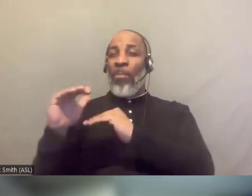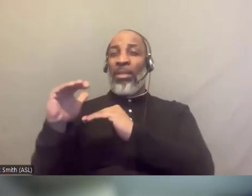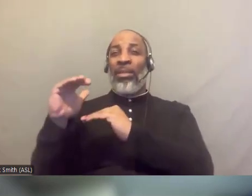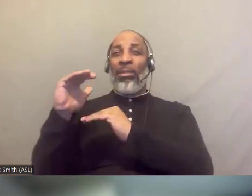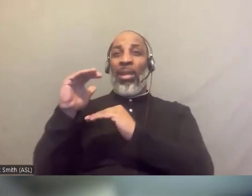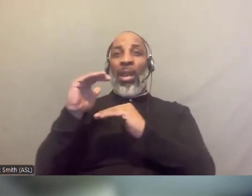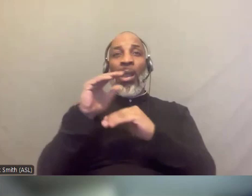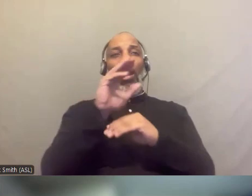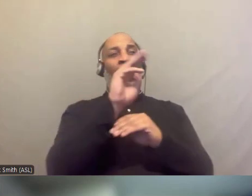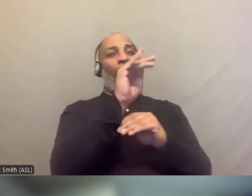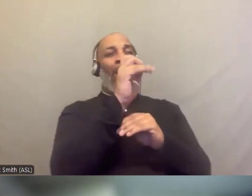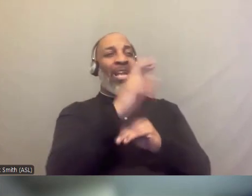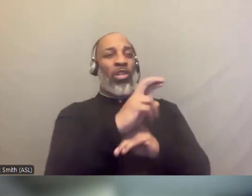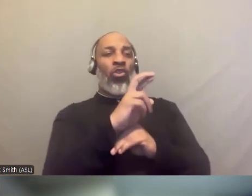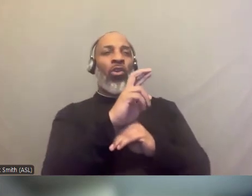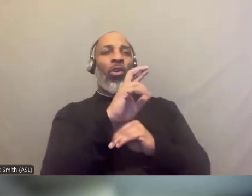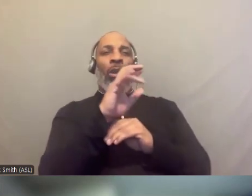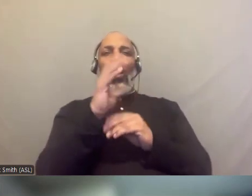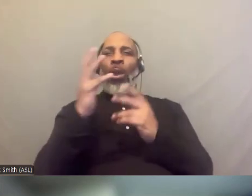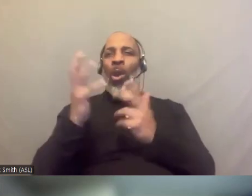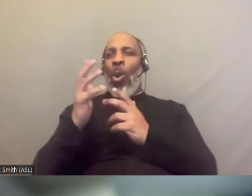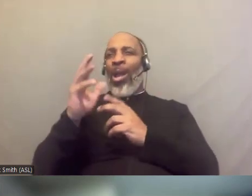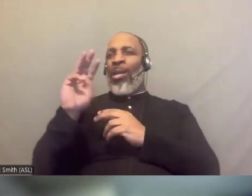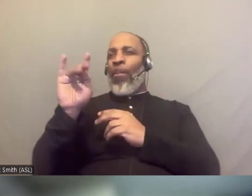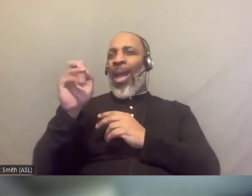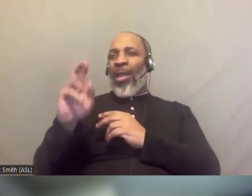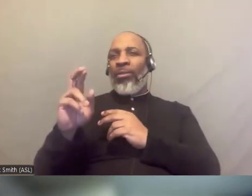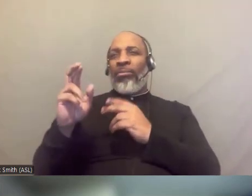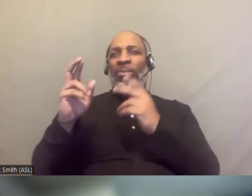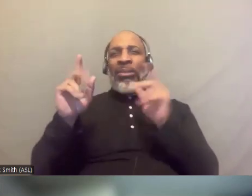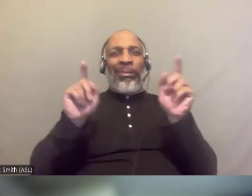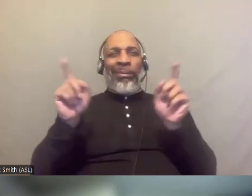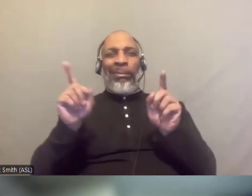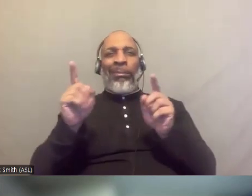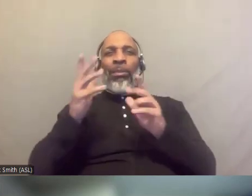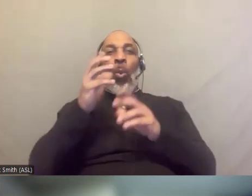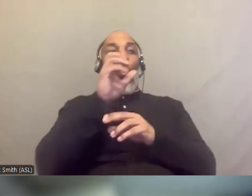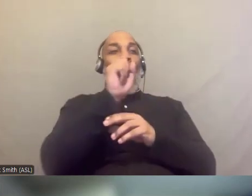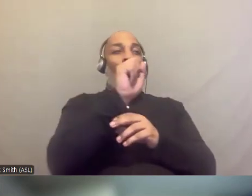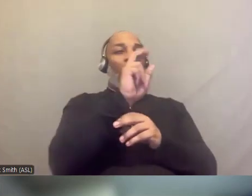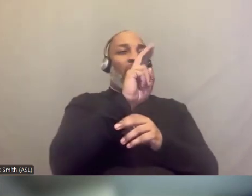major. What's the major, what's the minor, what's substantial, and what's not.